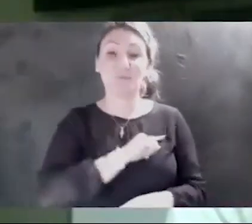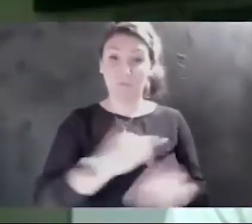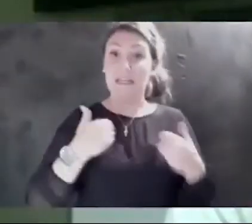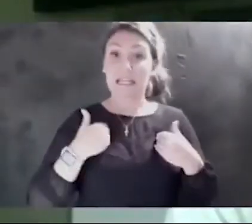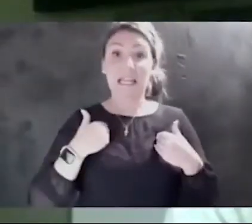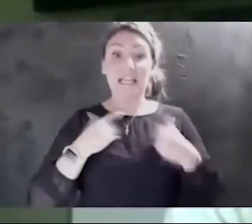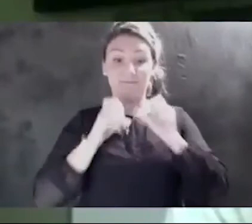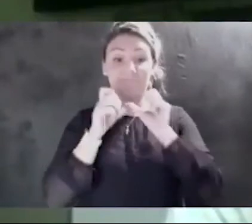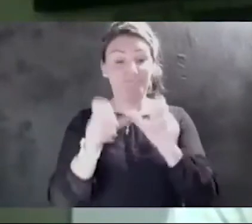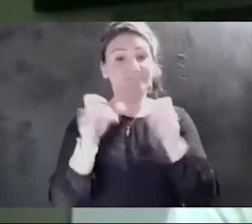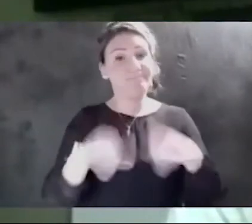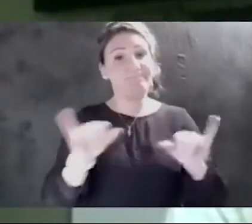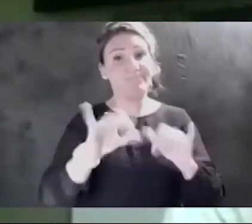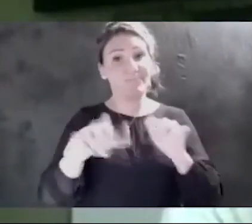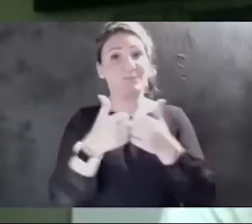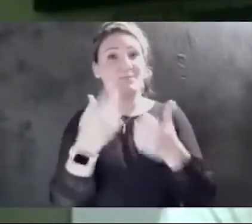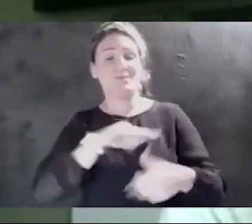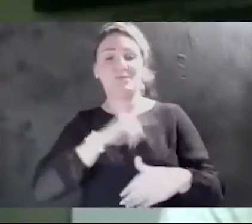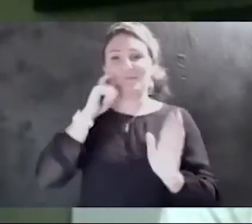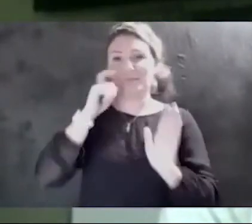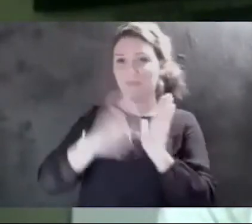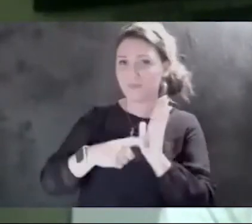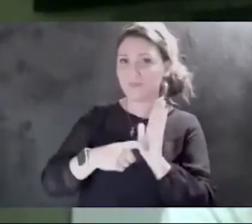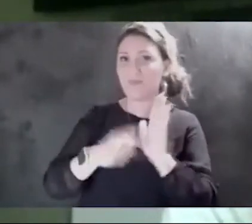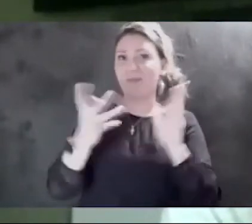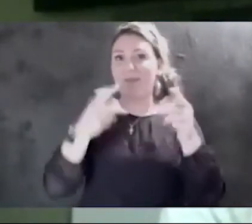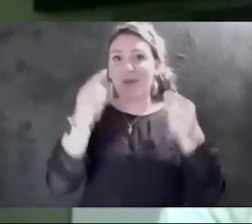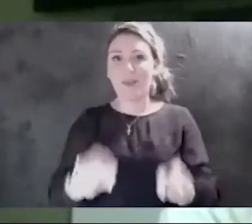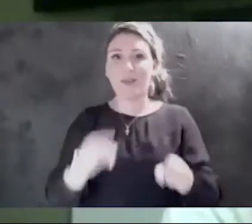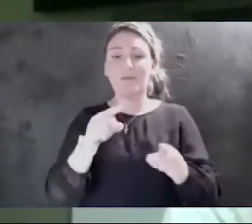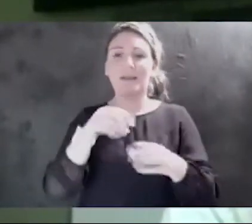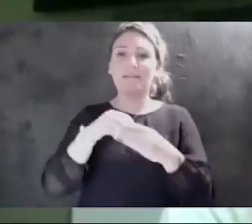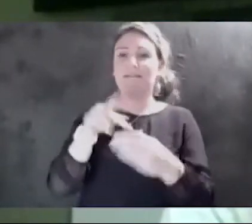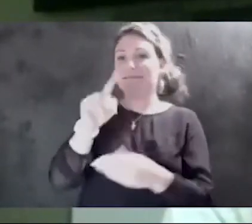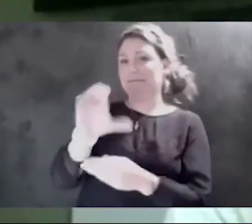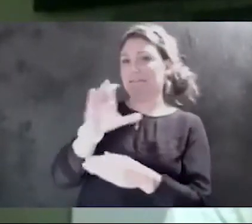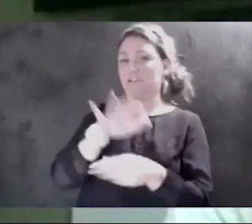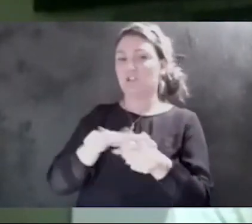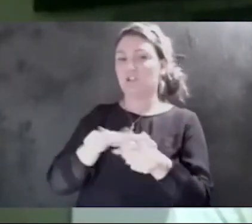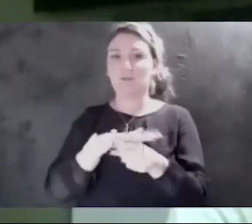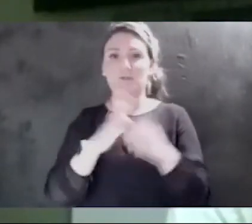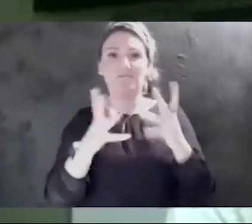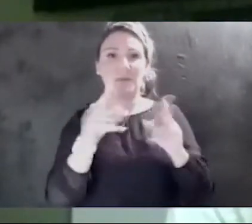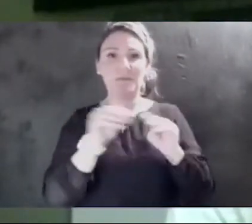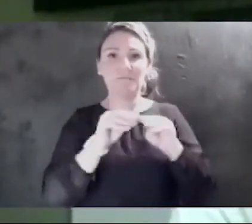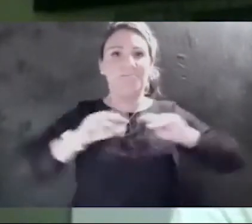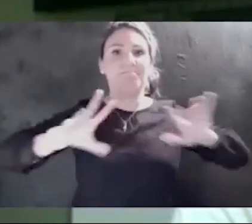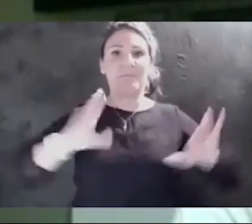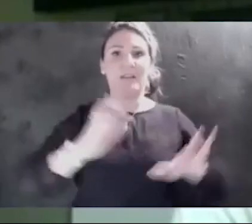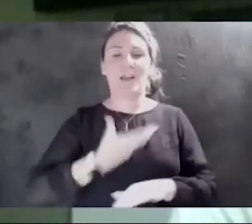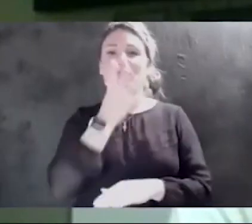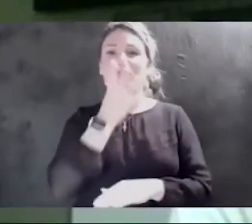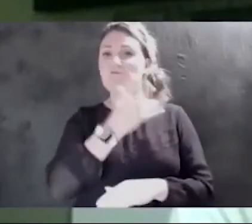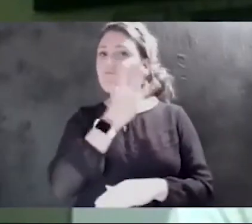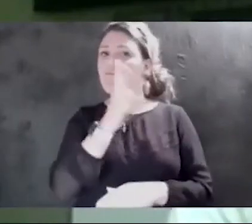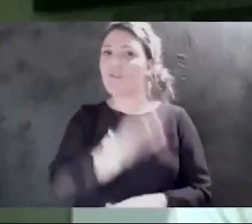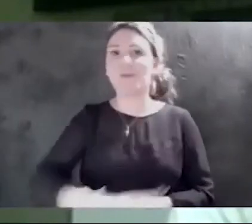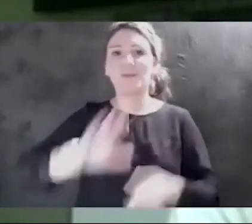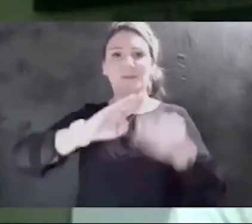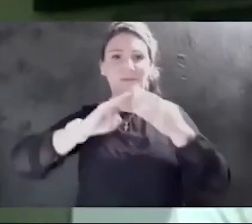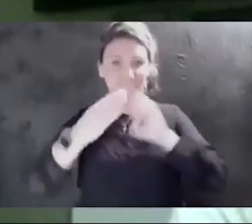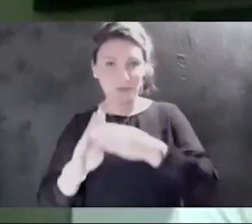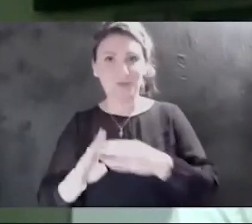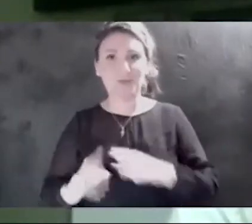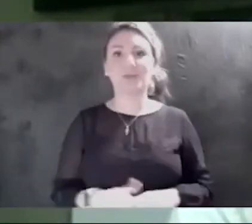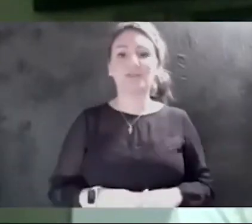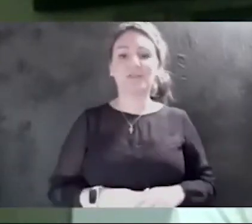and we recognize that what happens in the Kansas City area may spread to our more rural communities. So we're doing